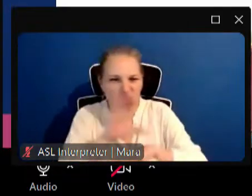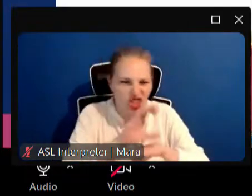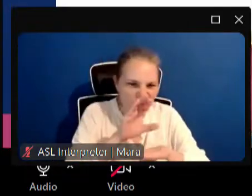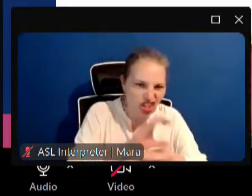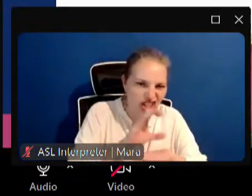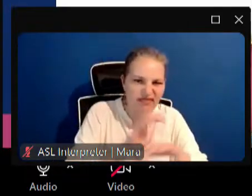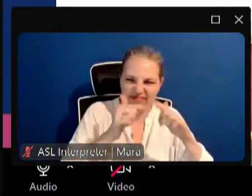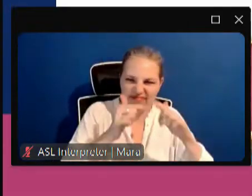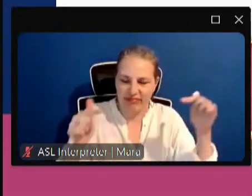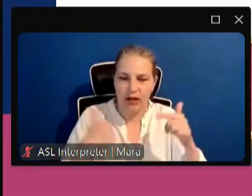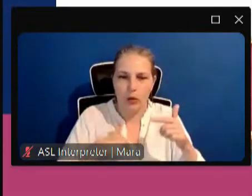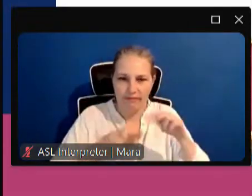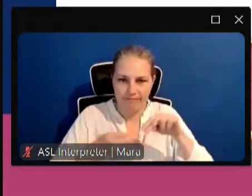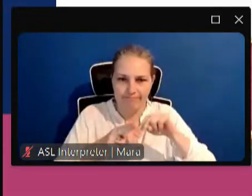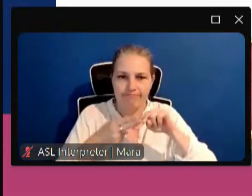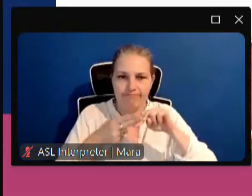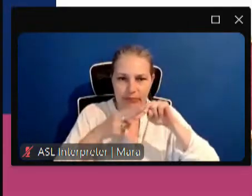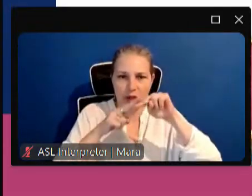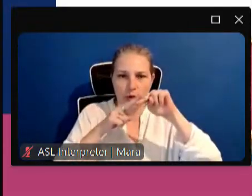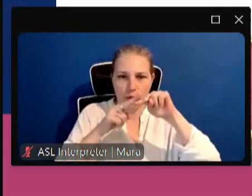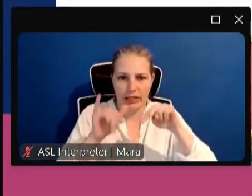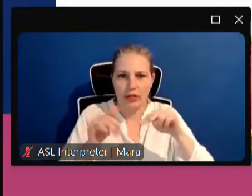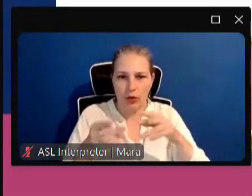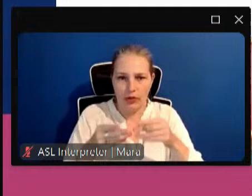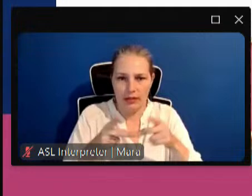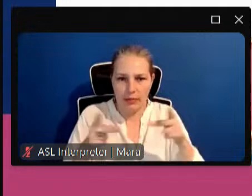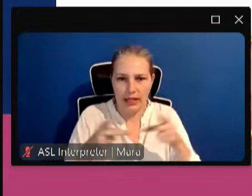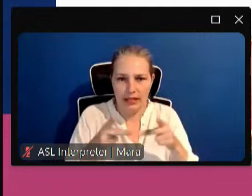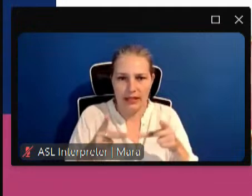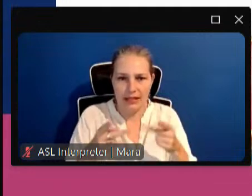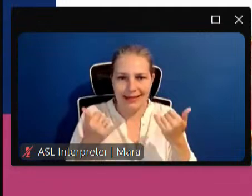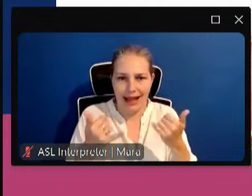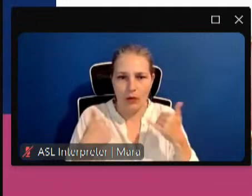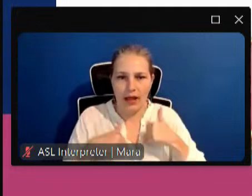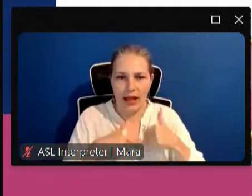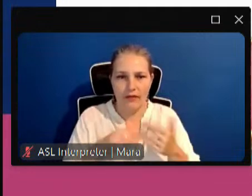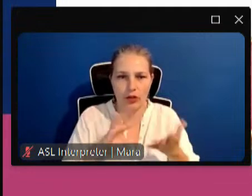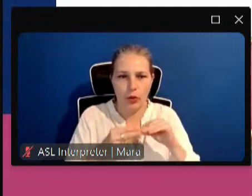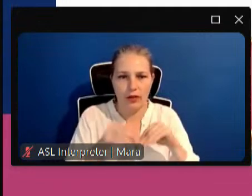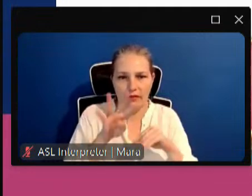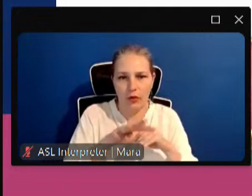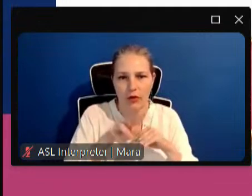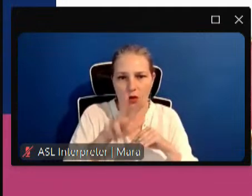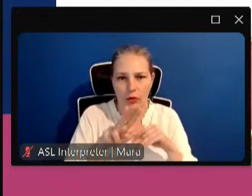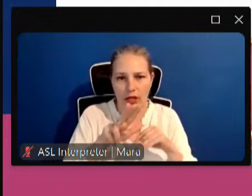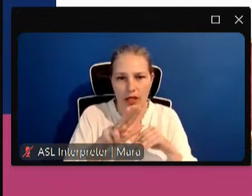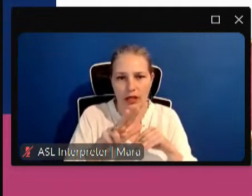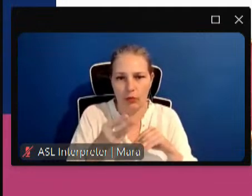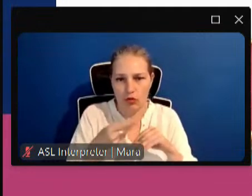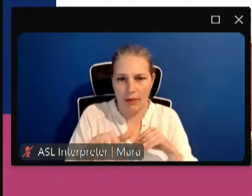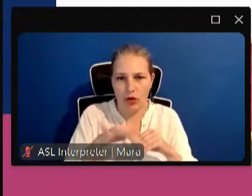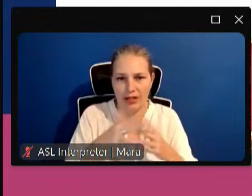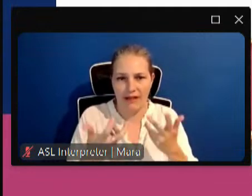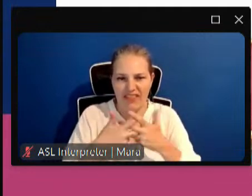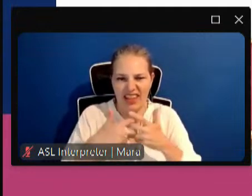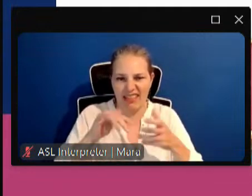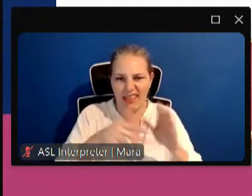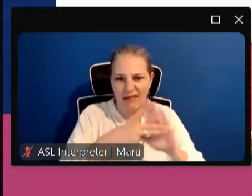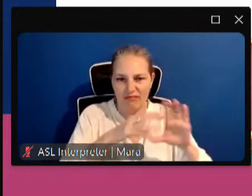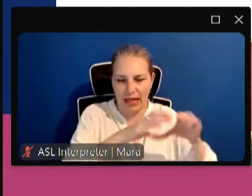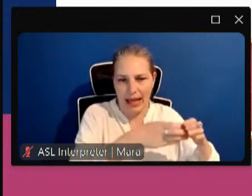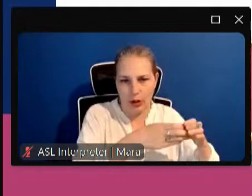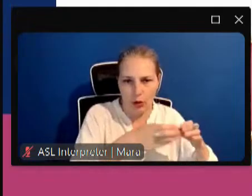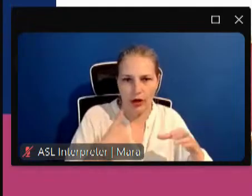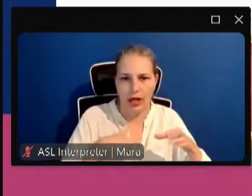to increase the number of those. Right now we have 43 total properties that fit into that category, and we should